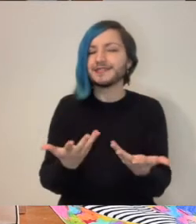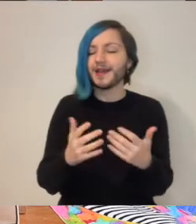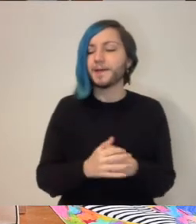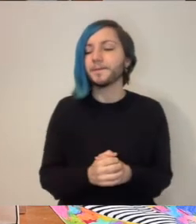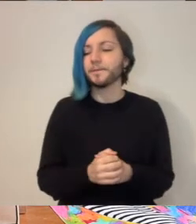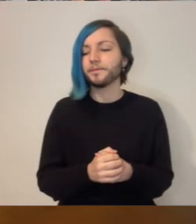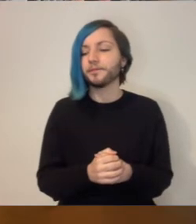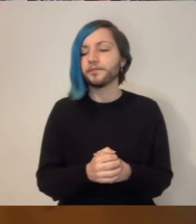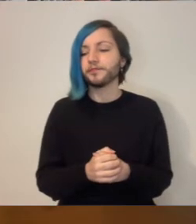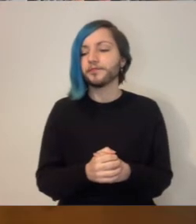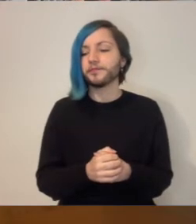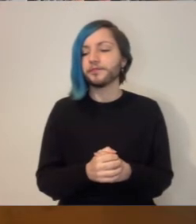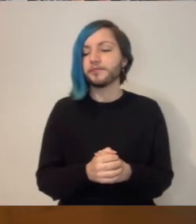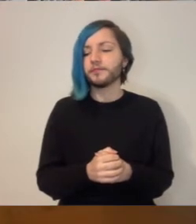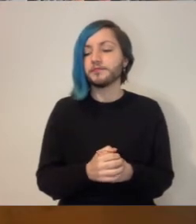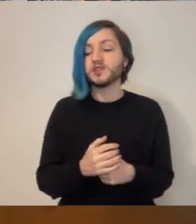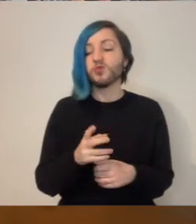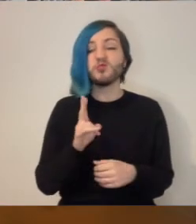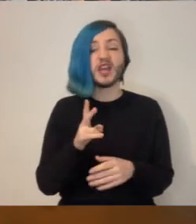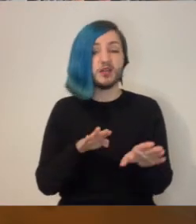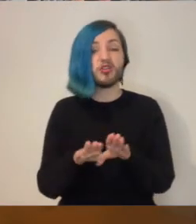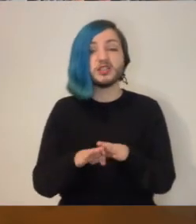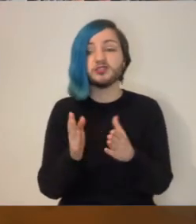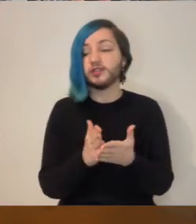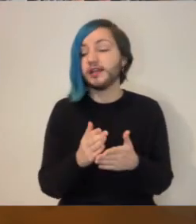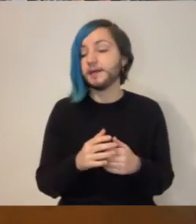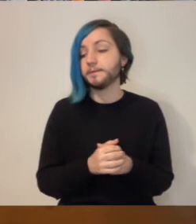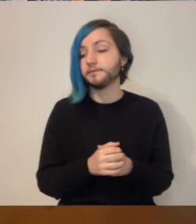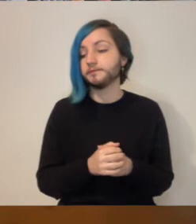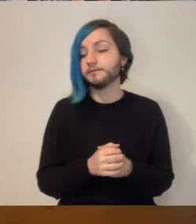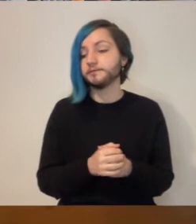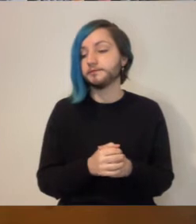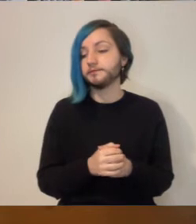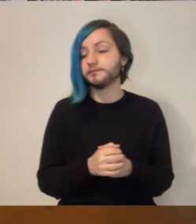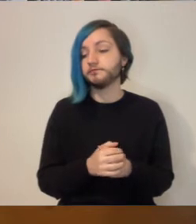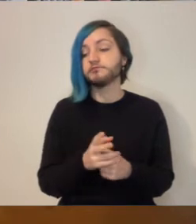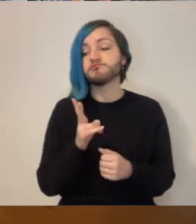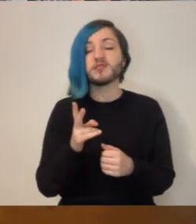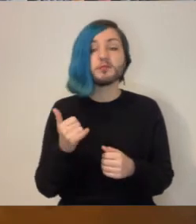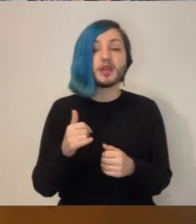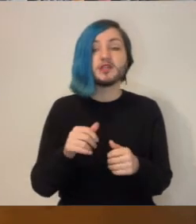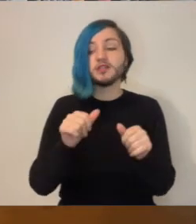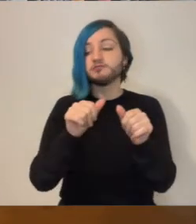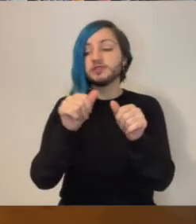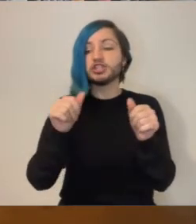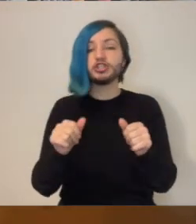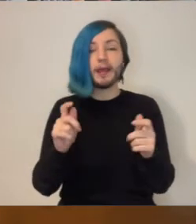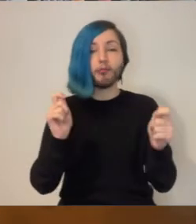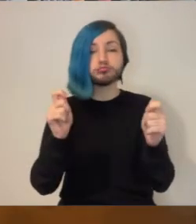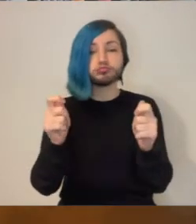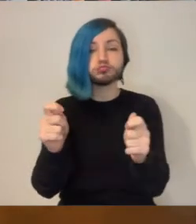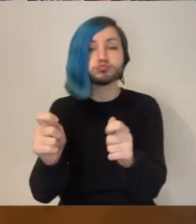looking cat today. So I'll just have another little practice. Again, the shape might